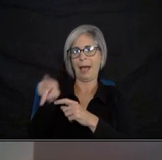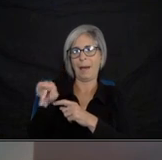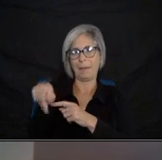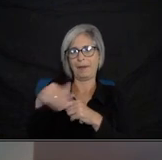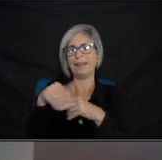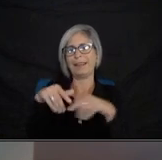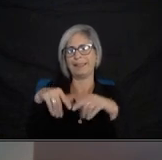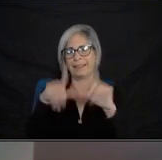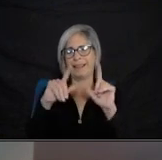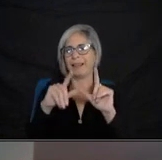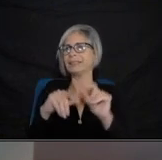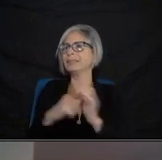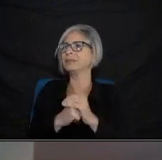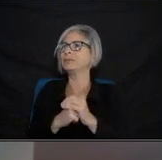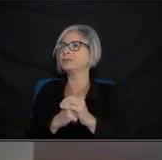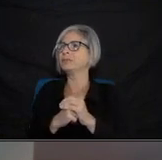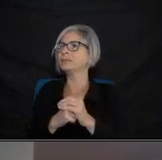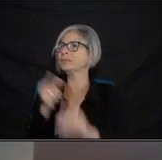slide.